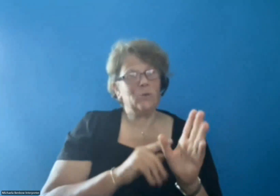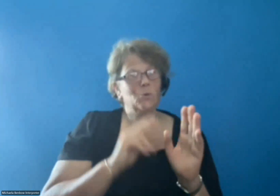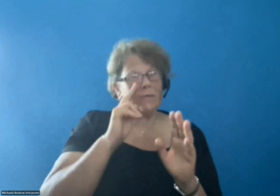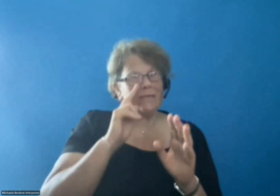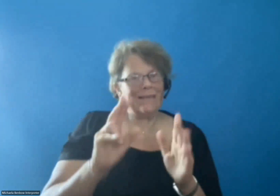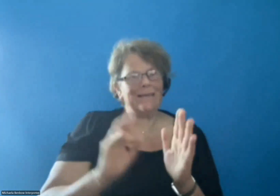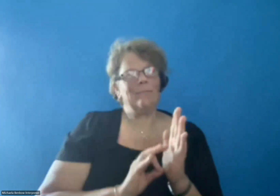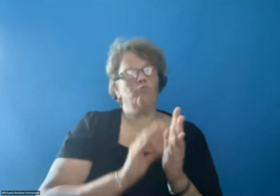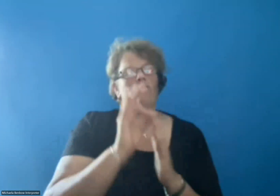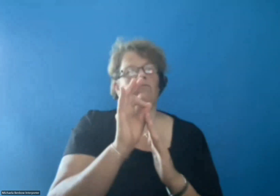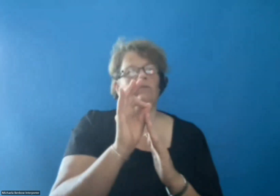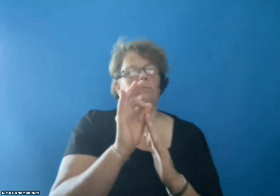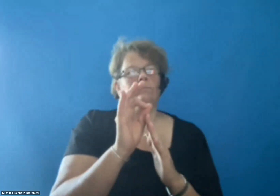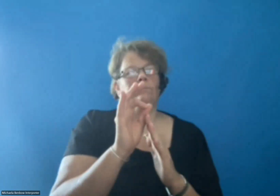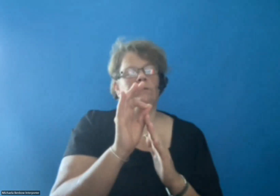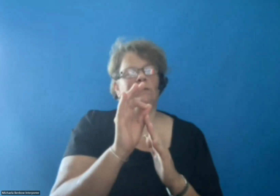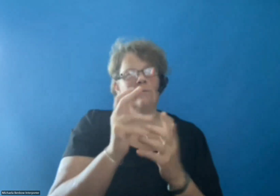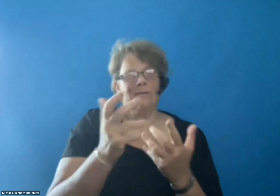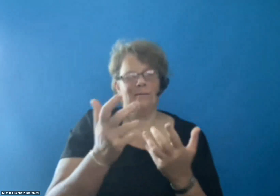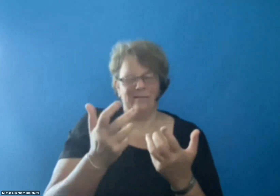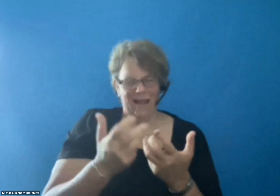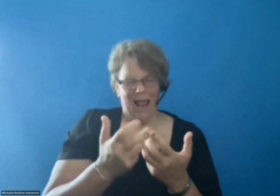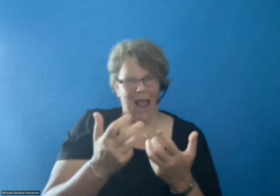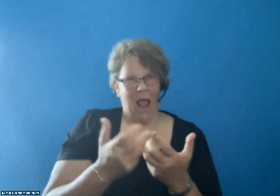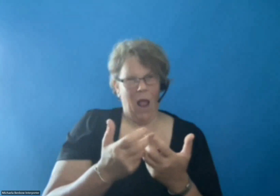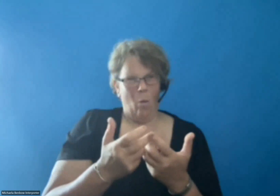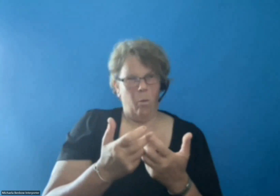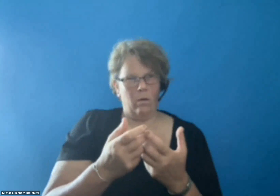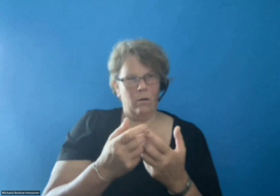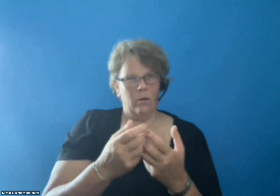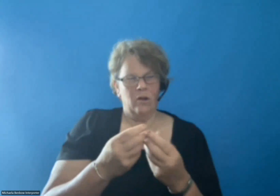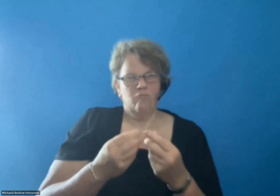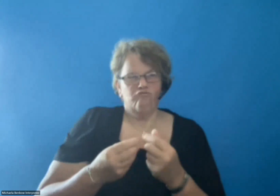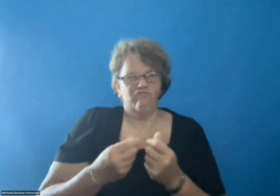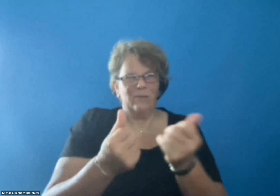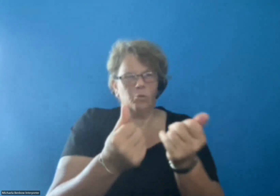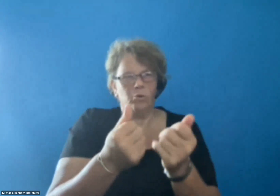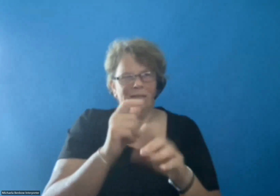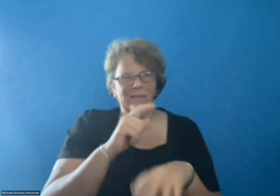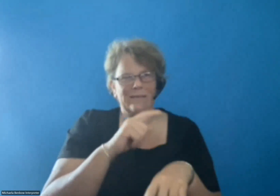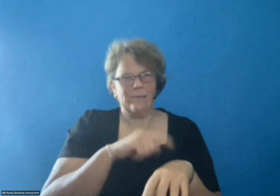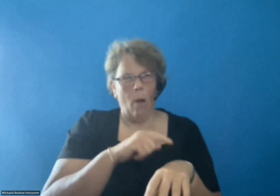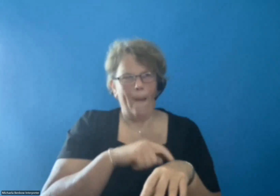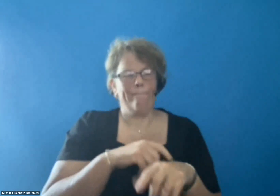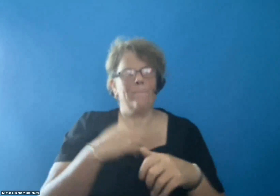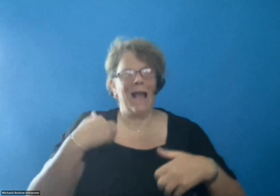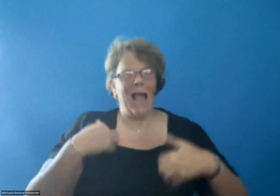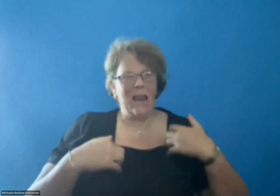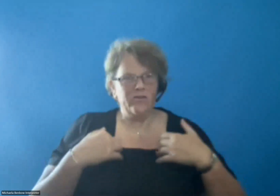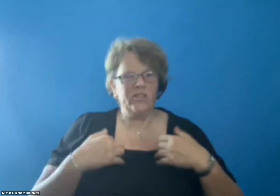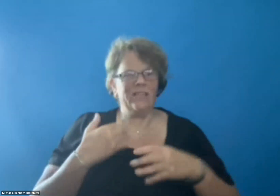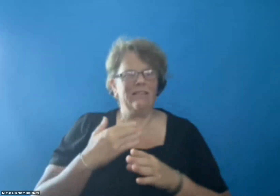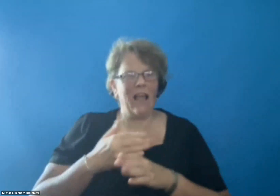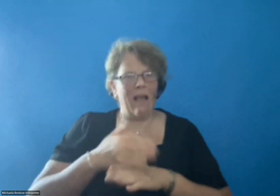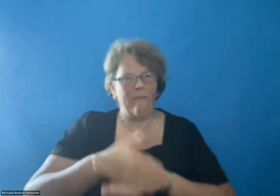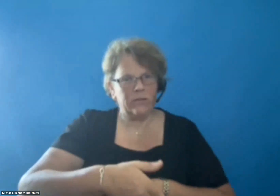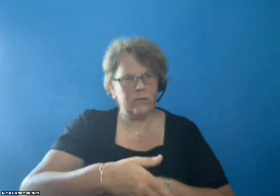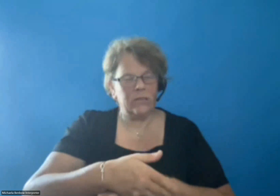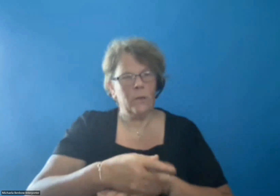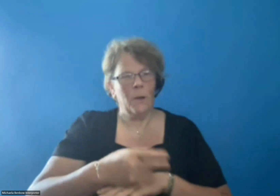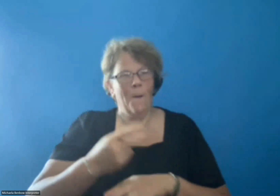think there's something about how do we distribute our resources, our time and our energy and efforts into both